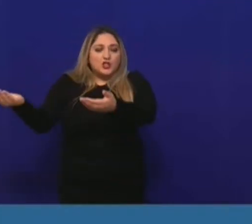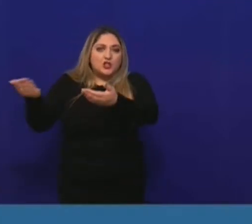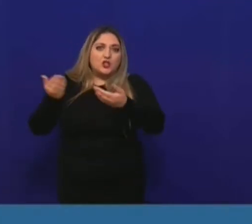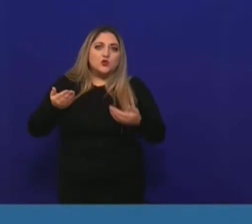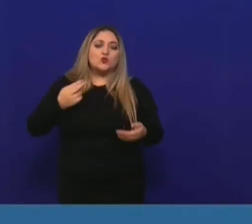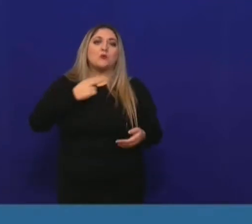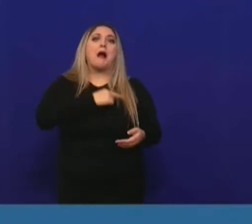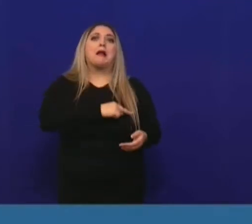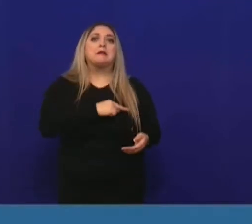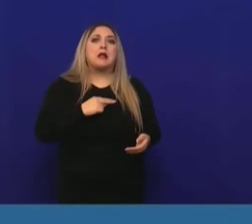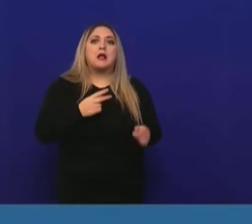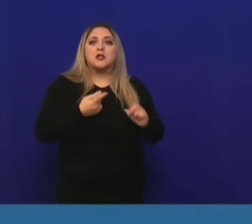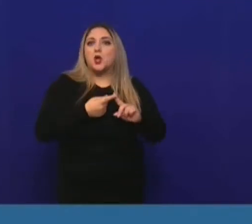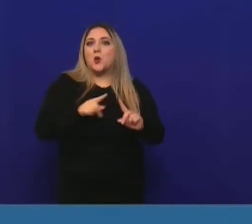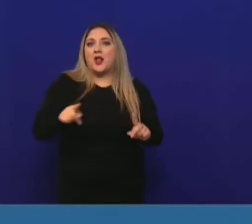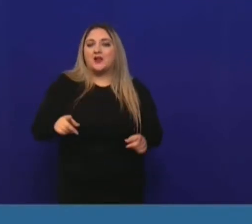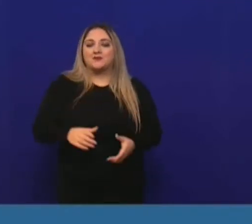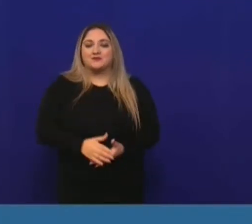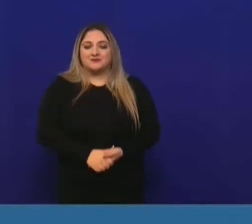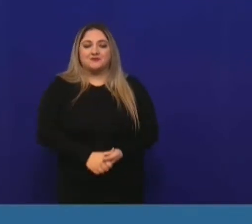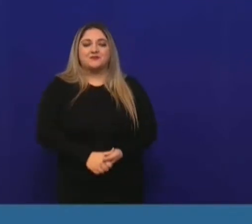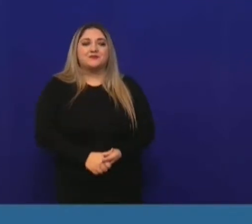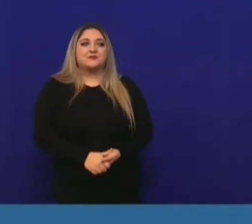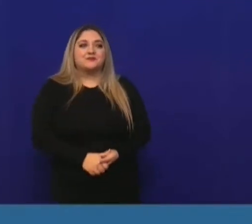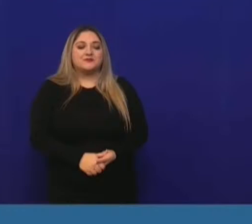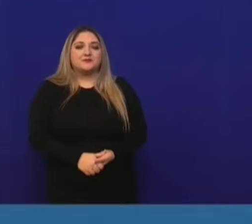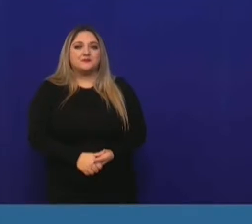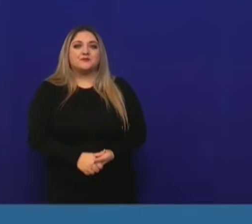vetting these results? Thank you.